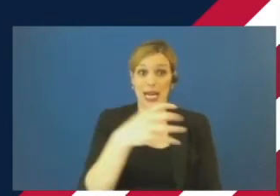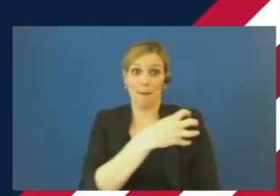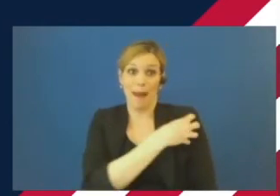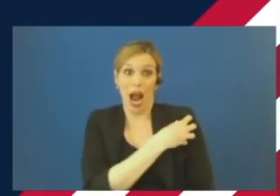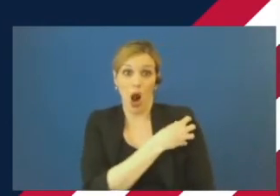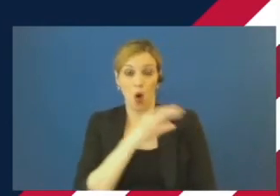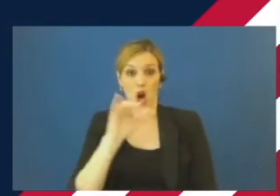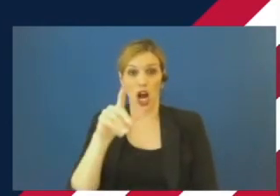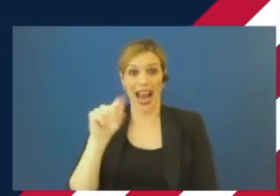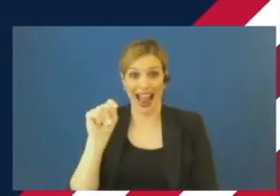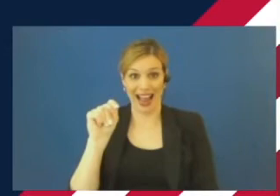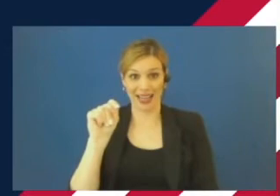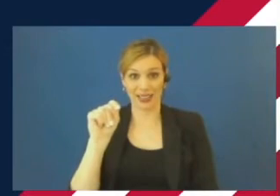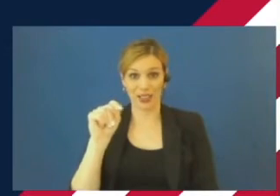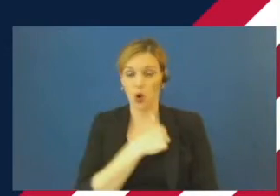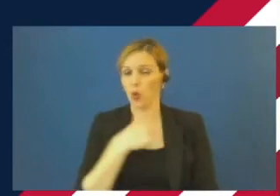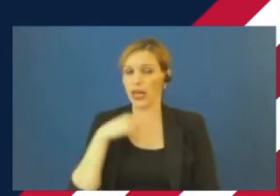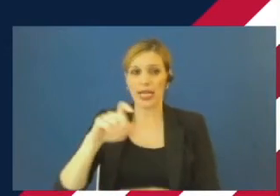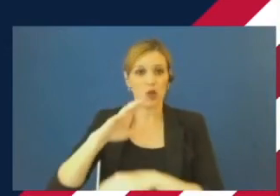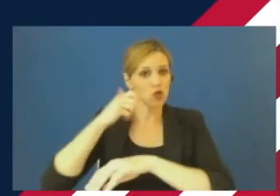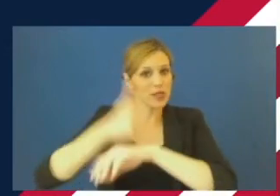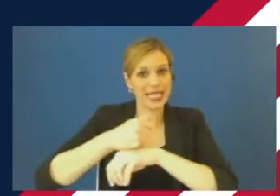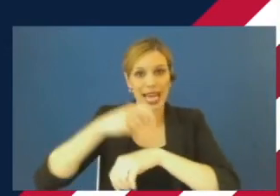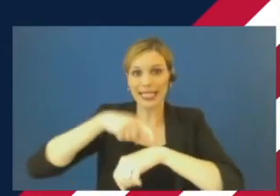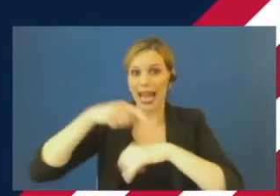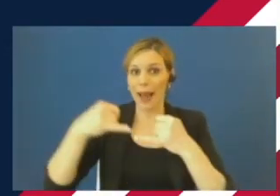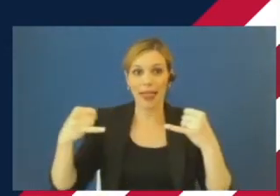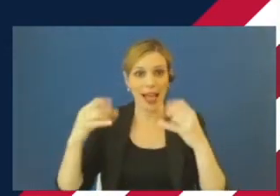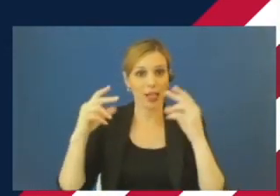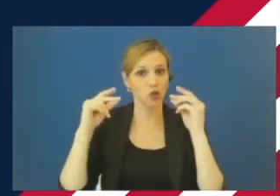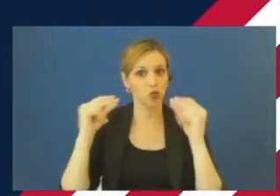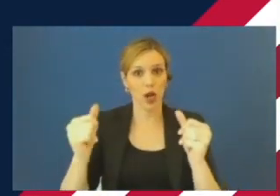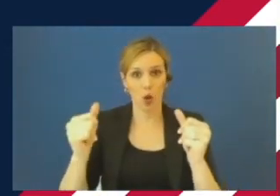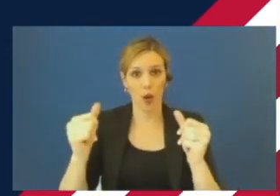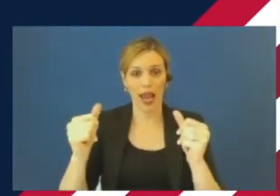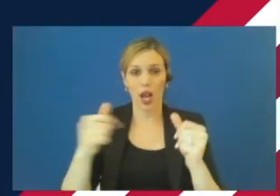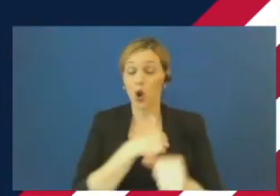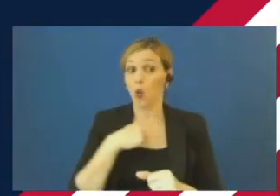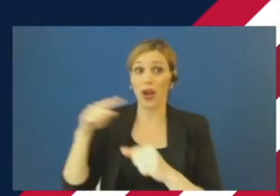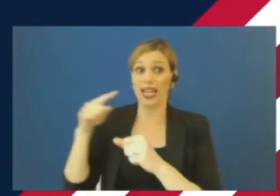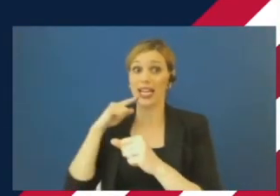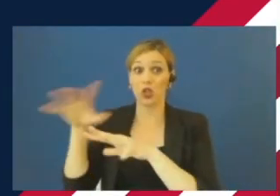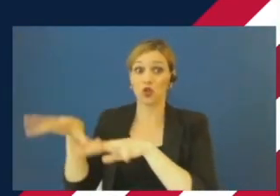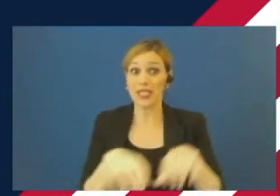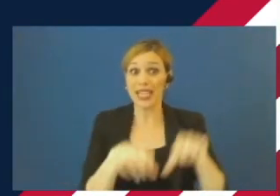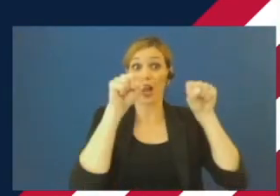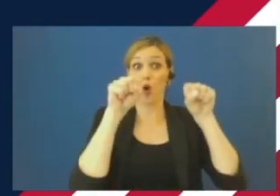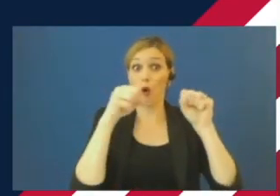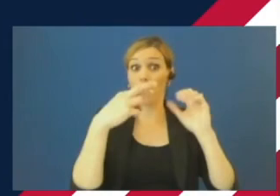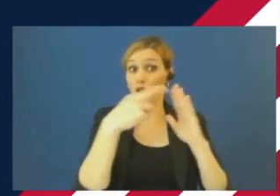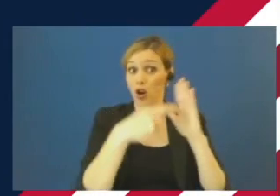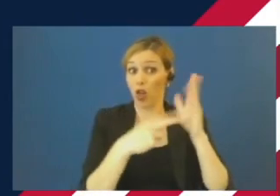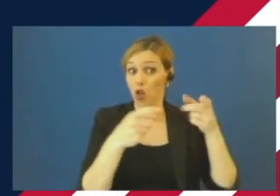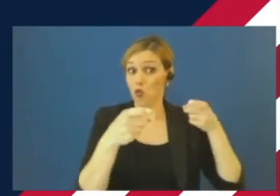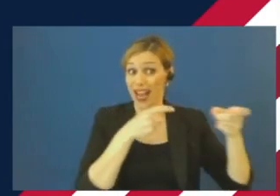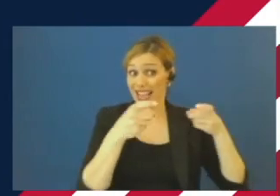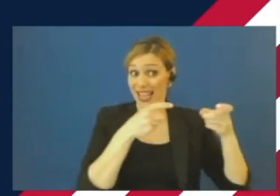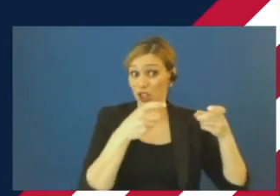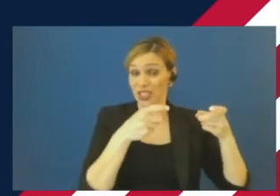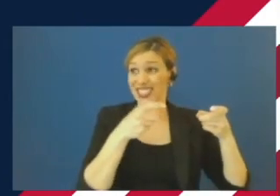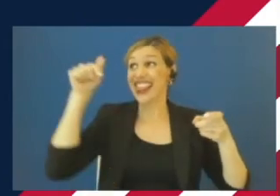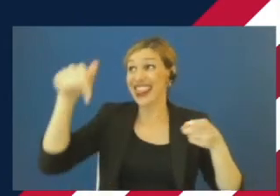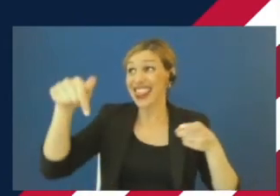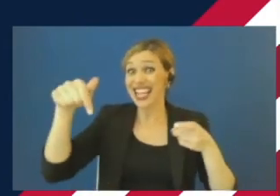timelines. And we need to take back the regulations that this administration has